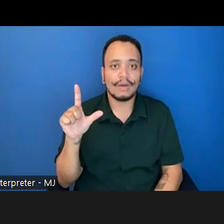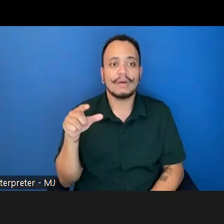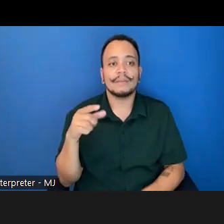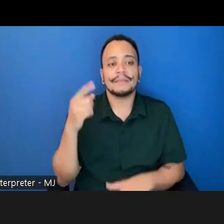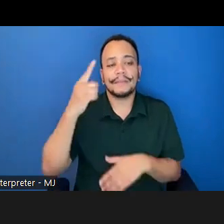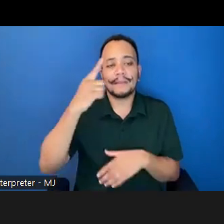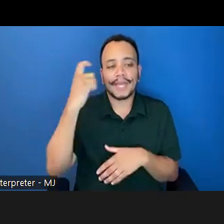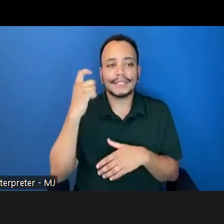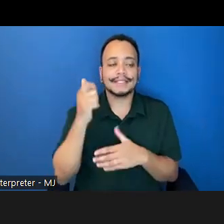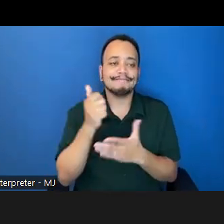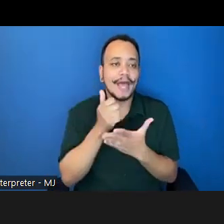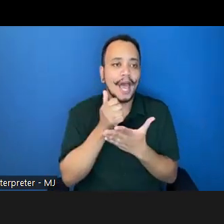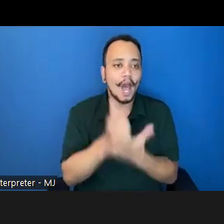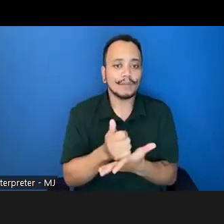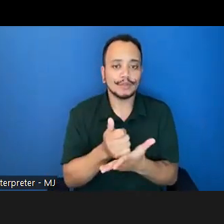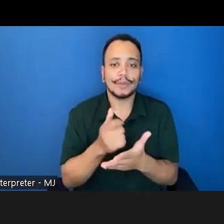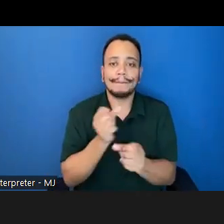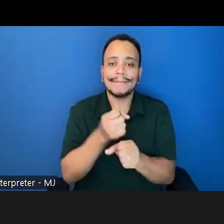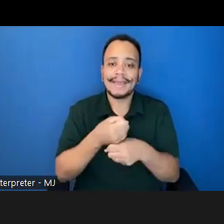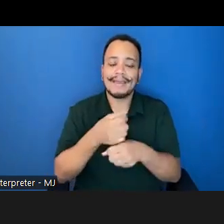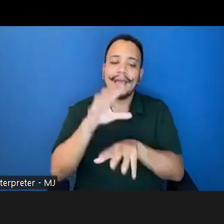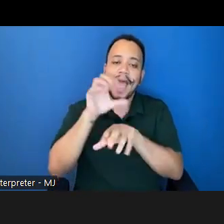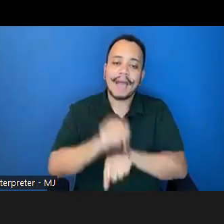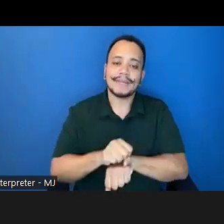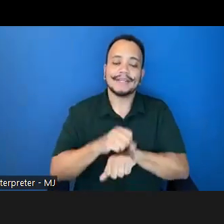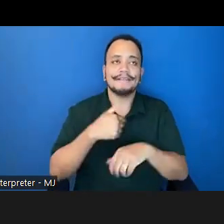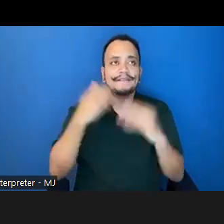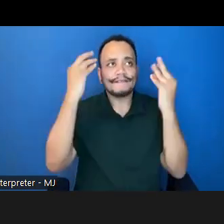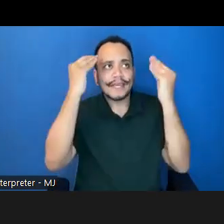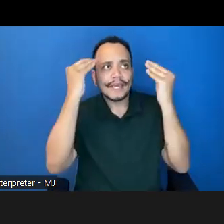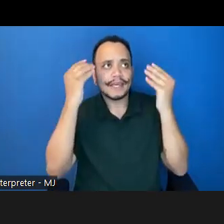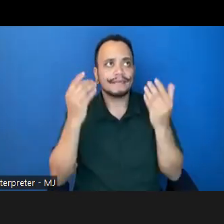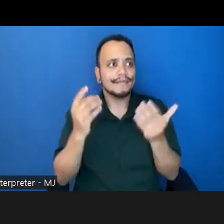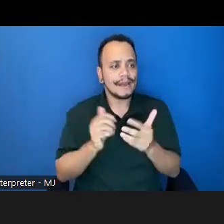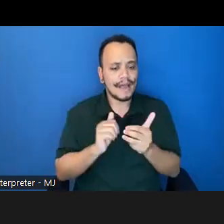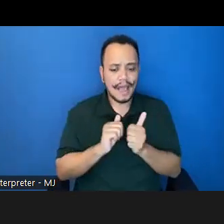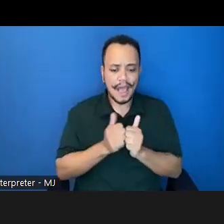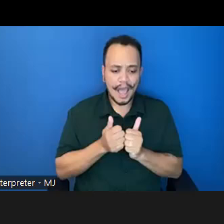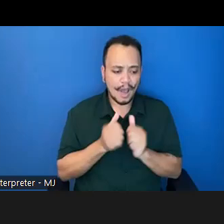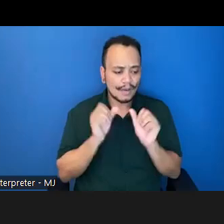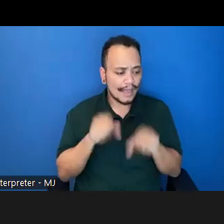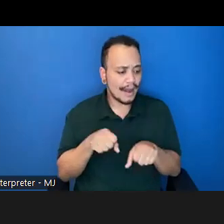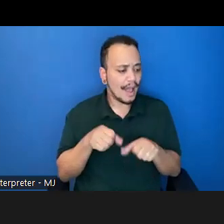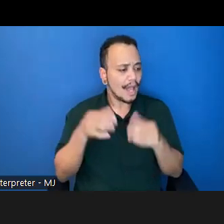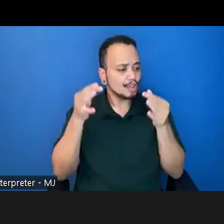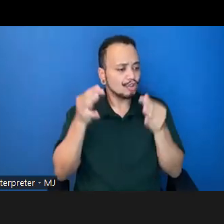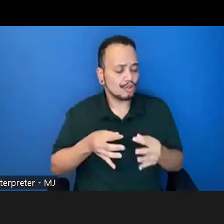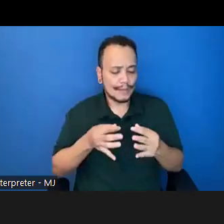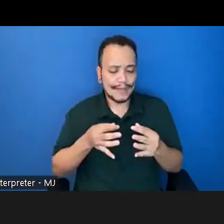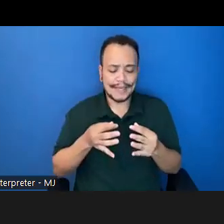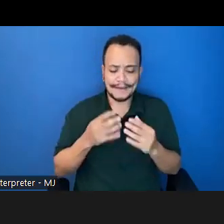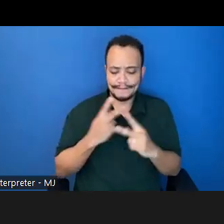you in the habit of thinking about like how to determine or figure out